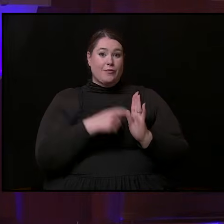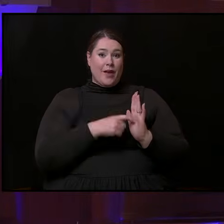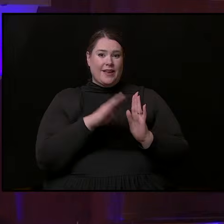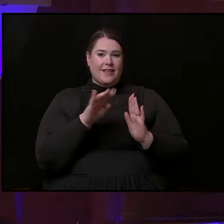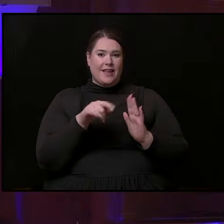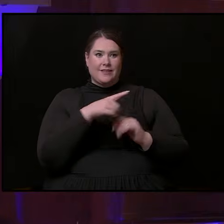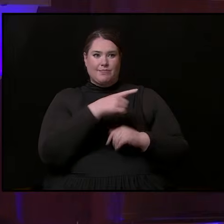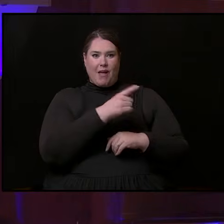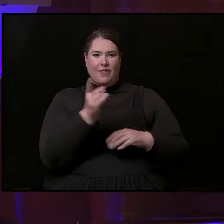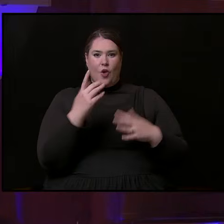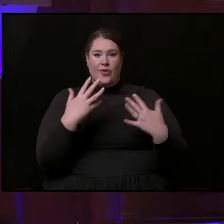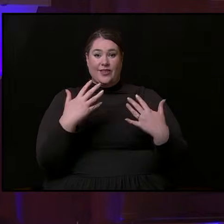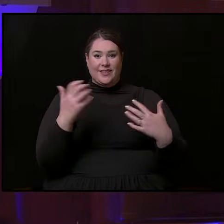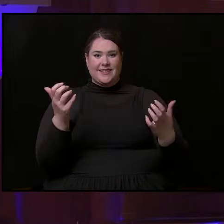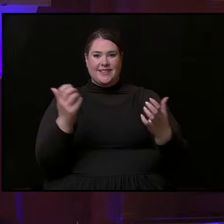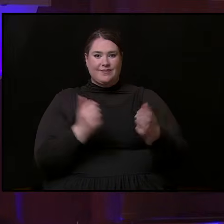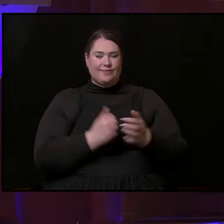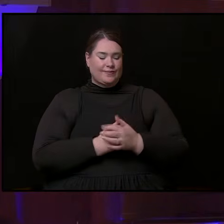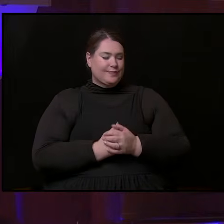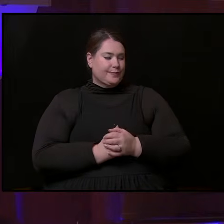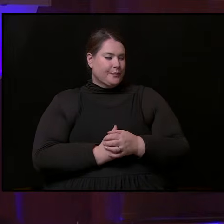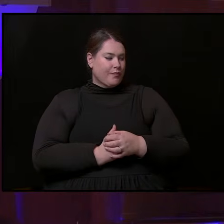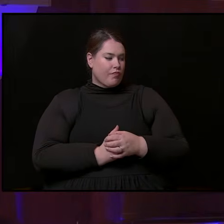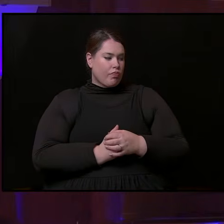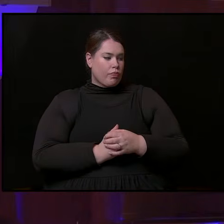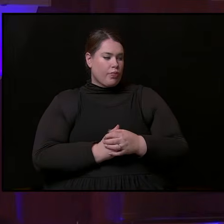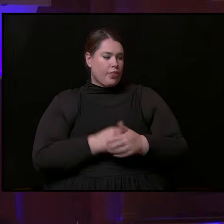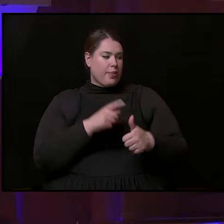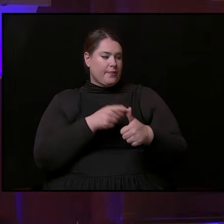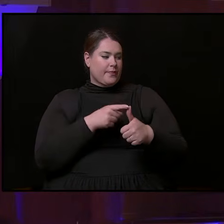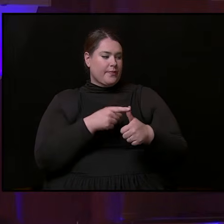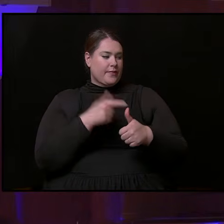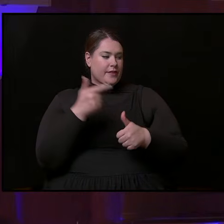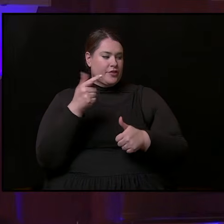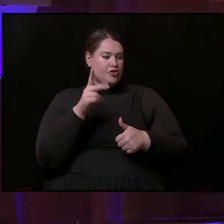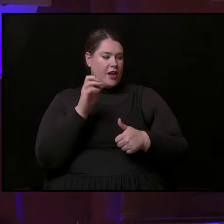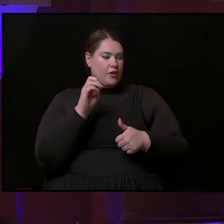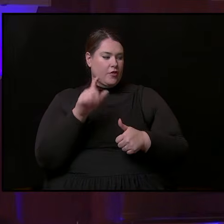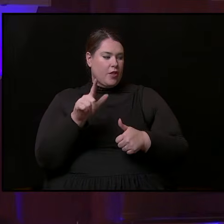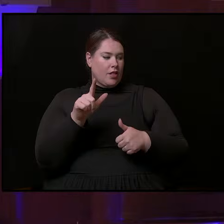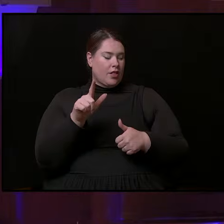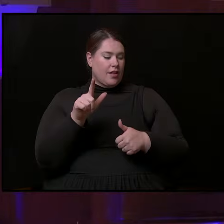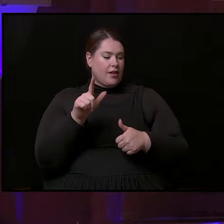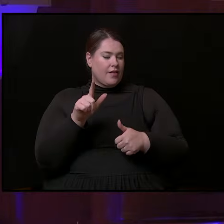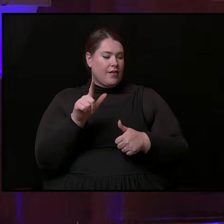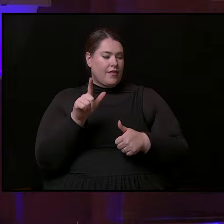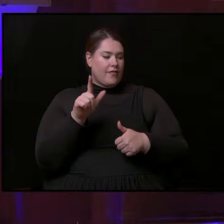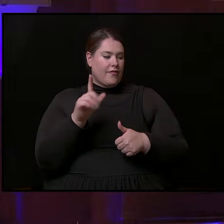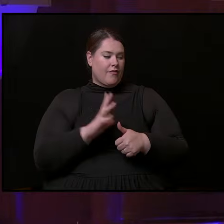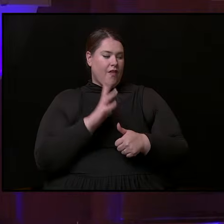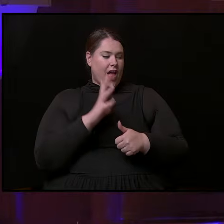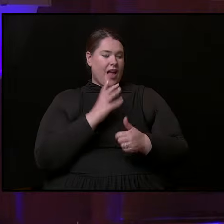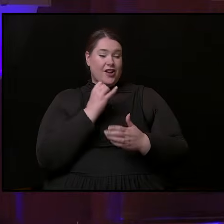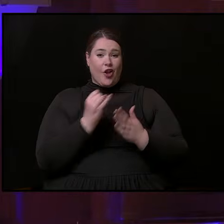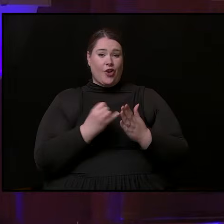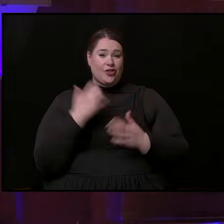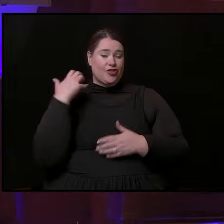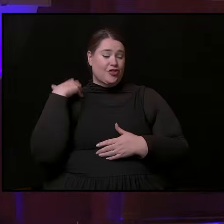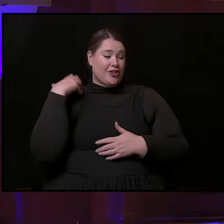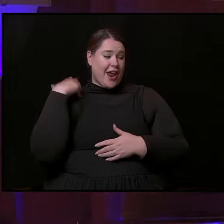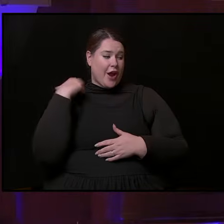their families, and guests. The first is General Fine Arts Chair, Andrea